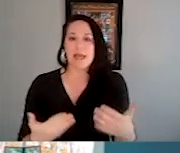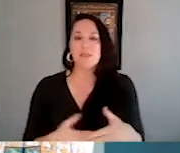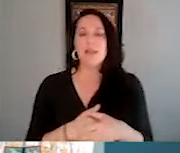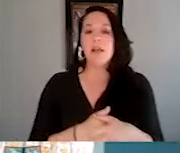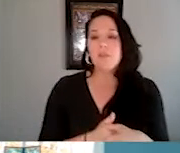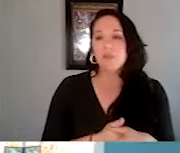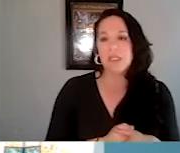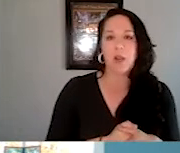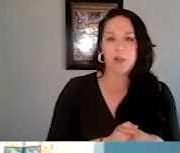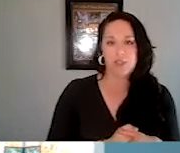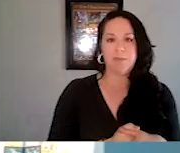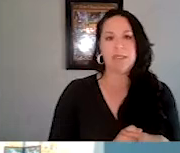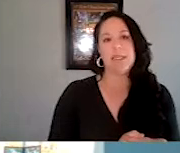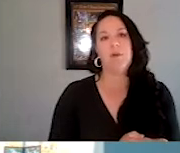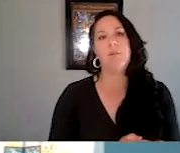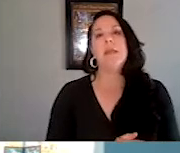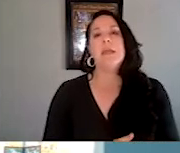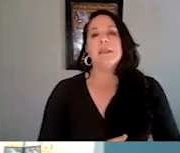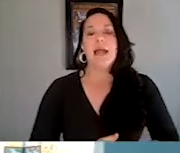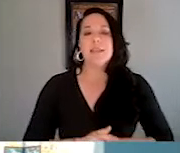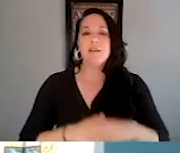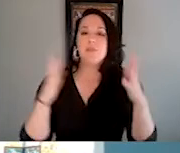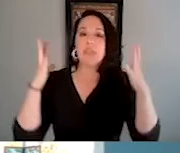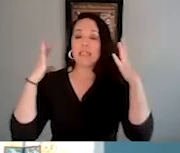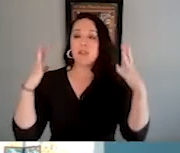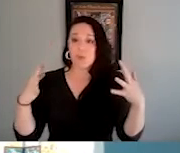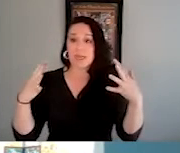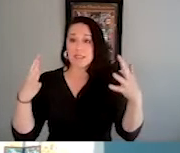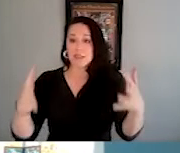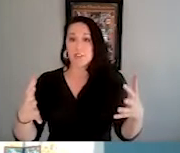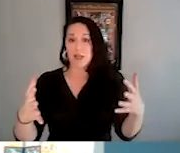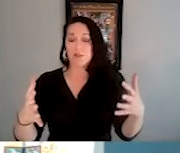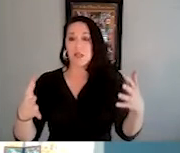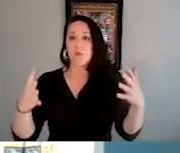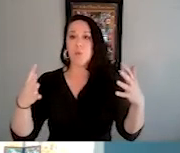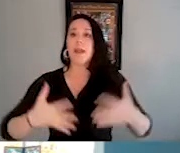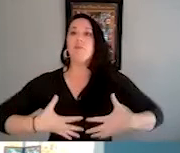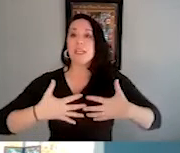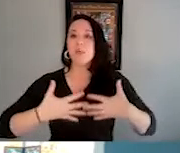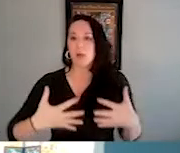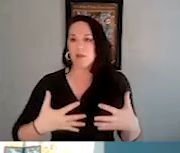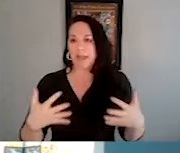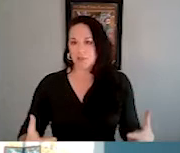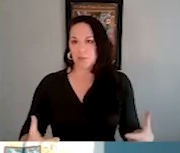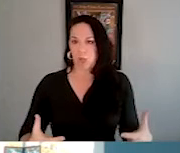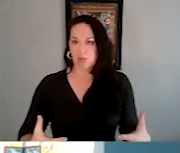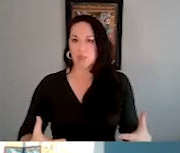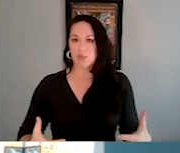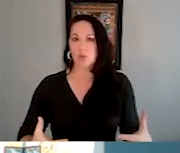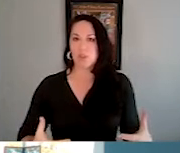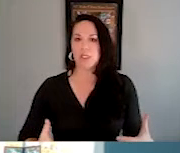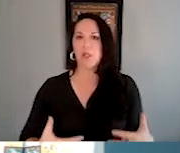up to that. And so I love using the partnership continuum, the idea of thinking through this in yourselves of where for each one of my